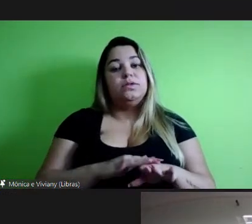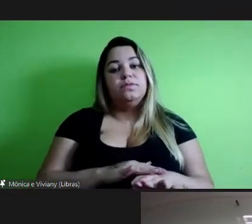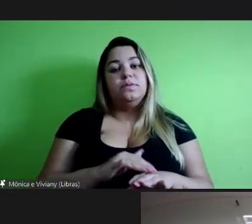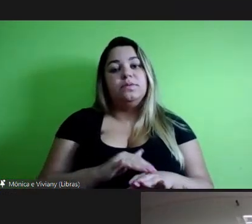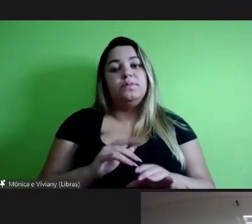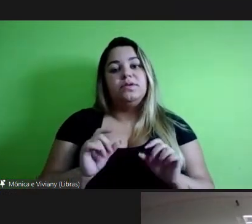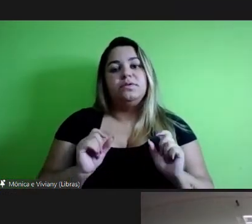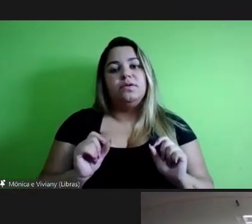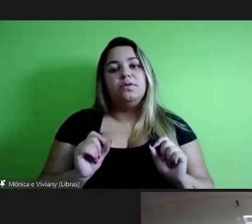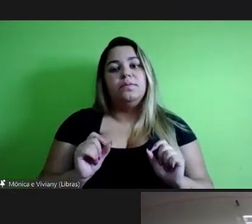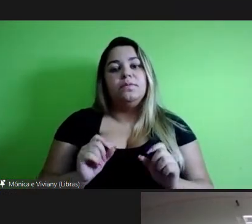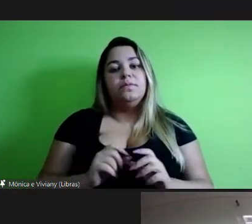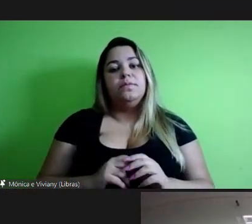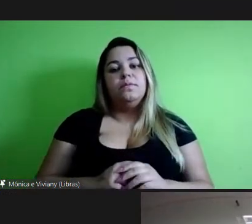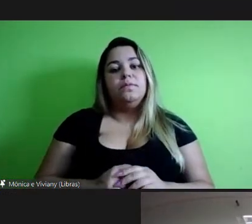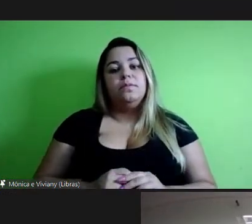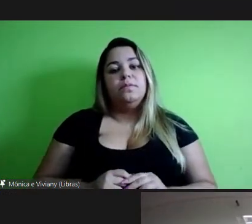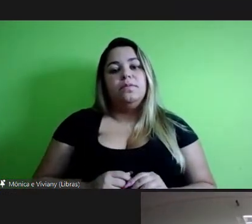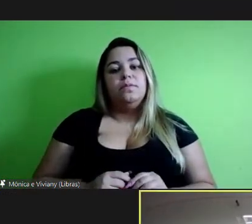to talk more.